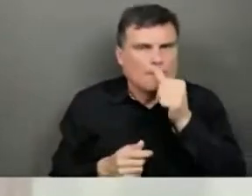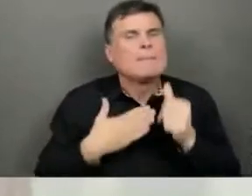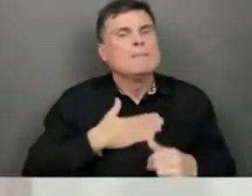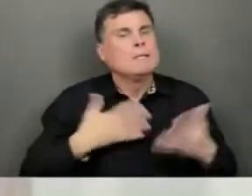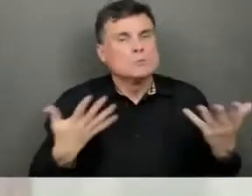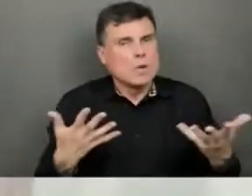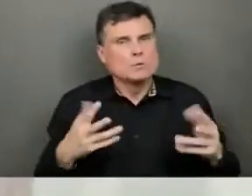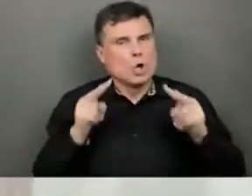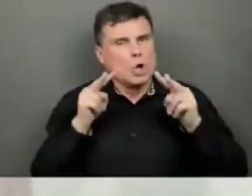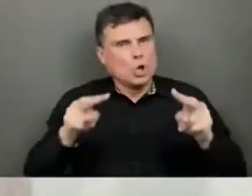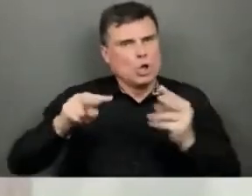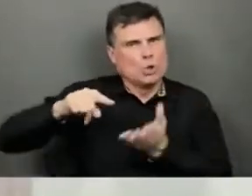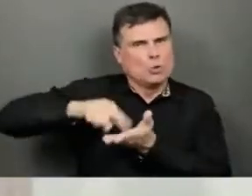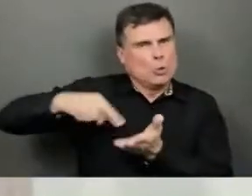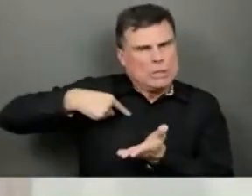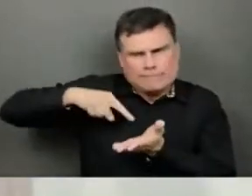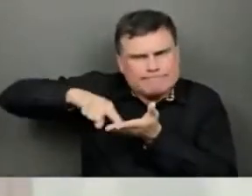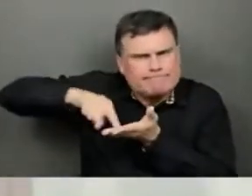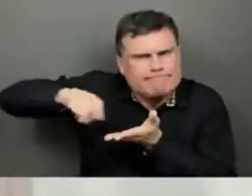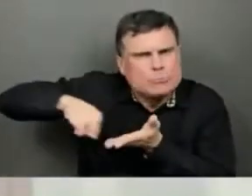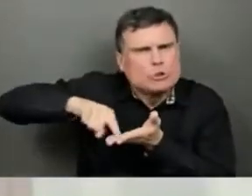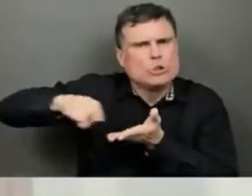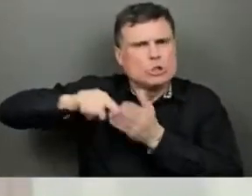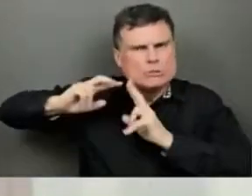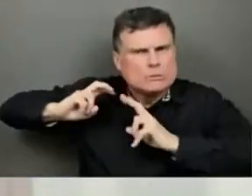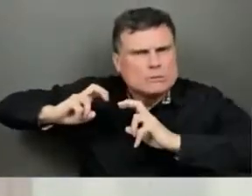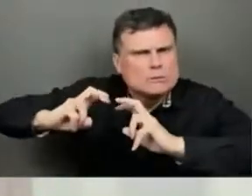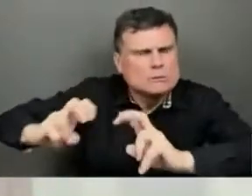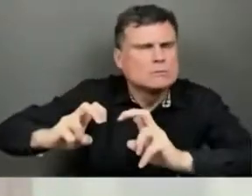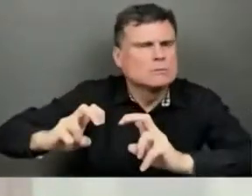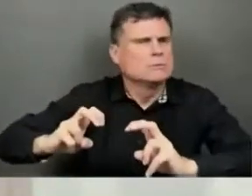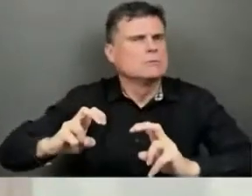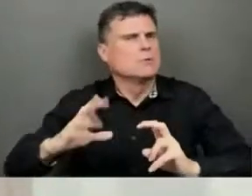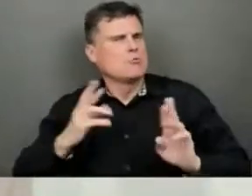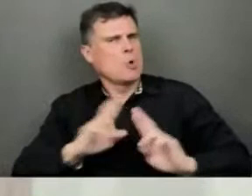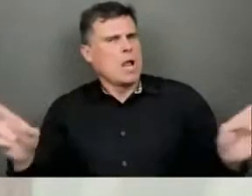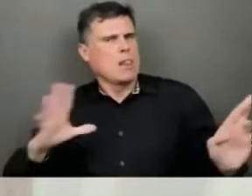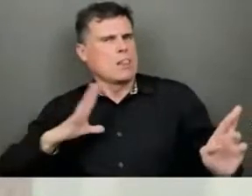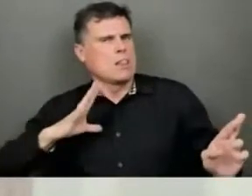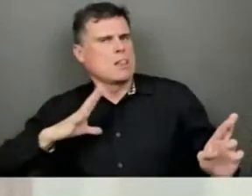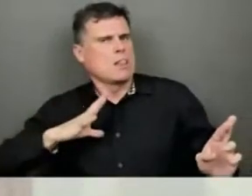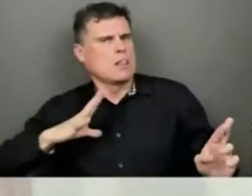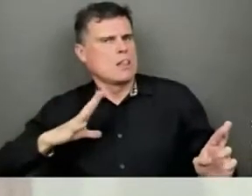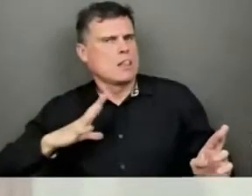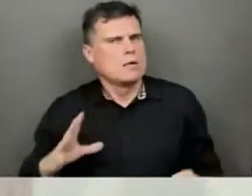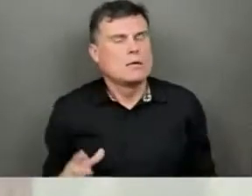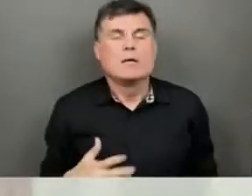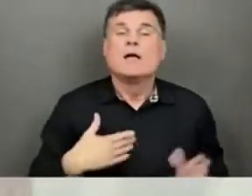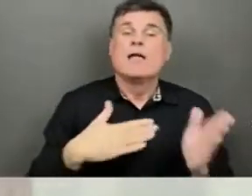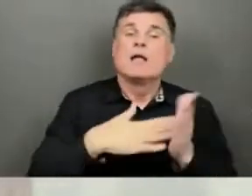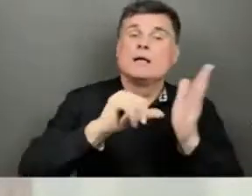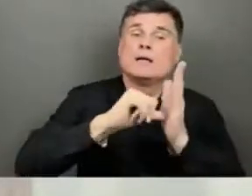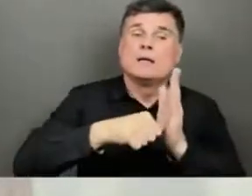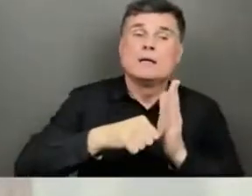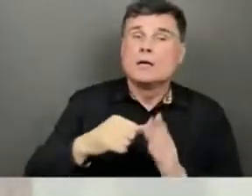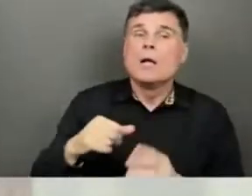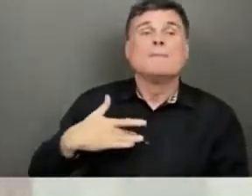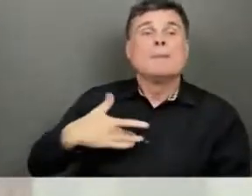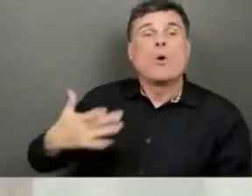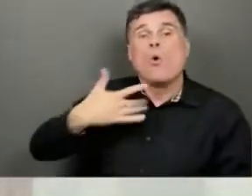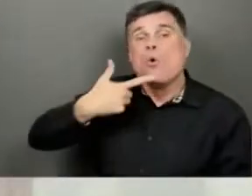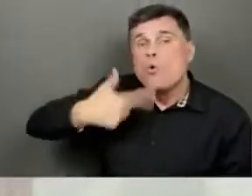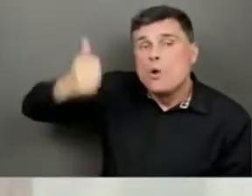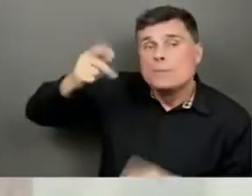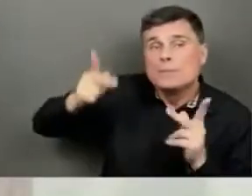pandemic response to address the data that shows us that older people have more waning of protection and less